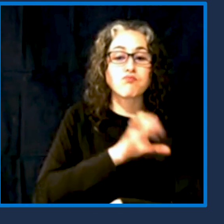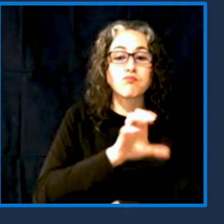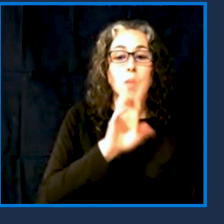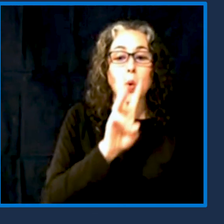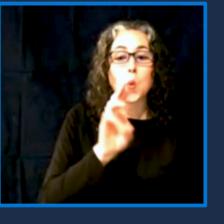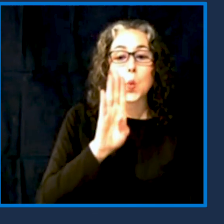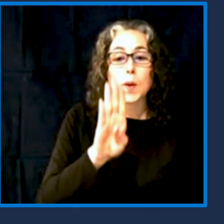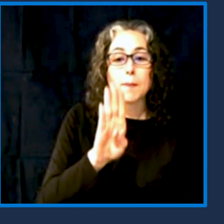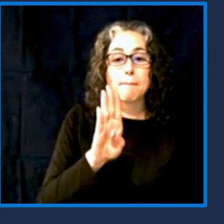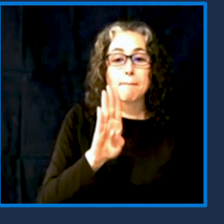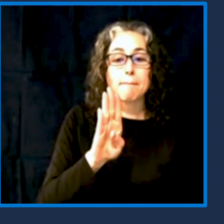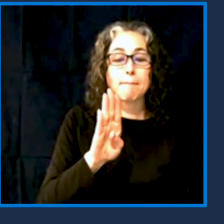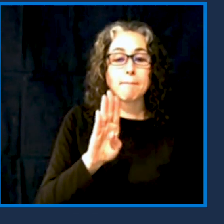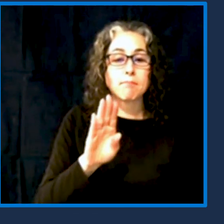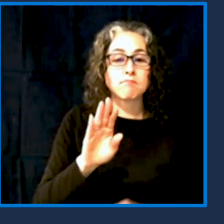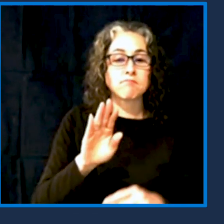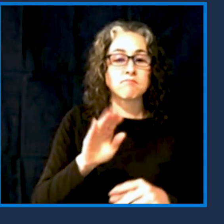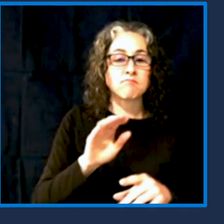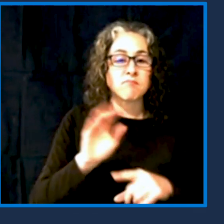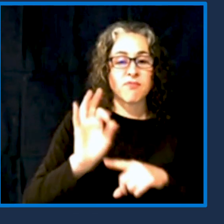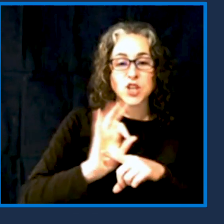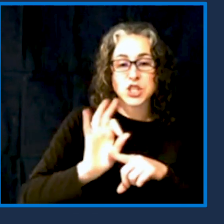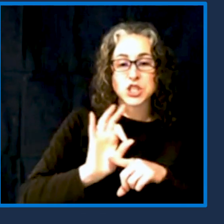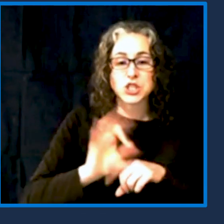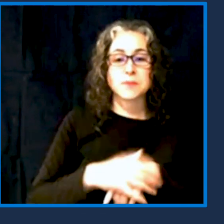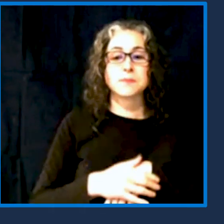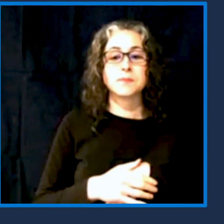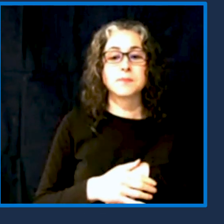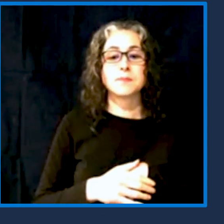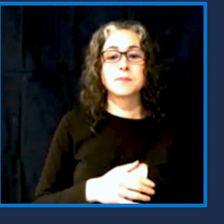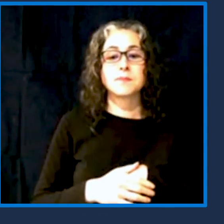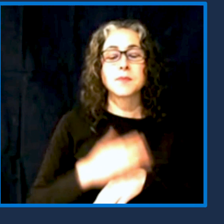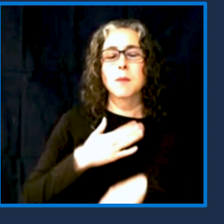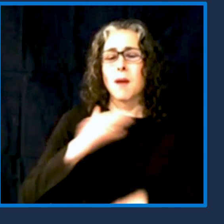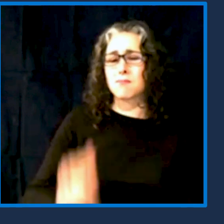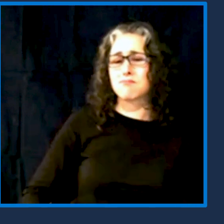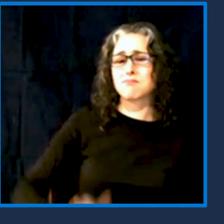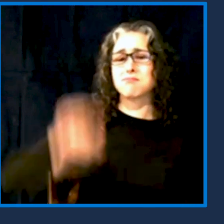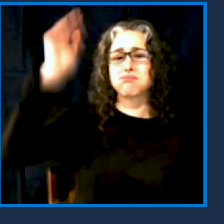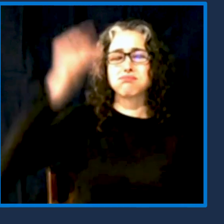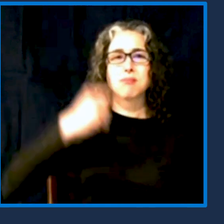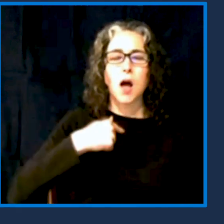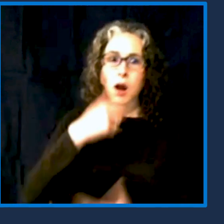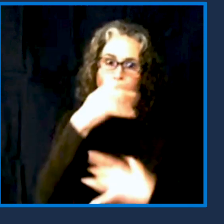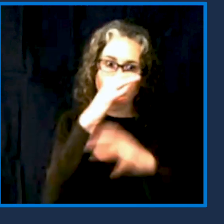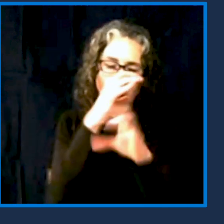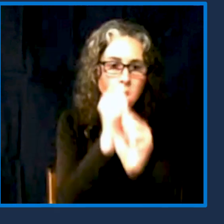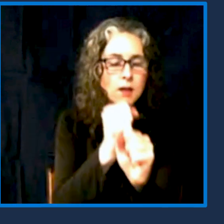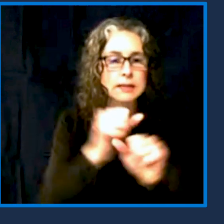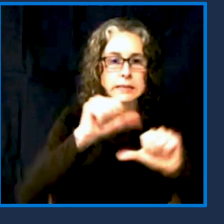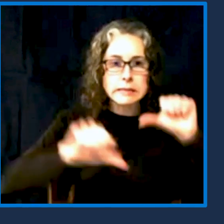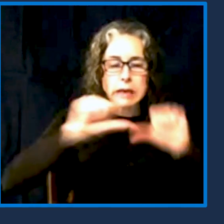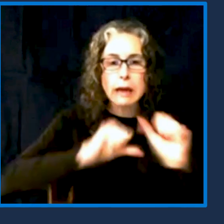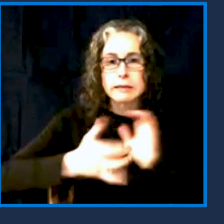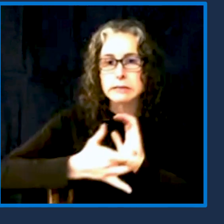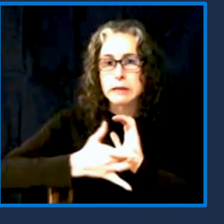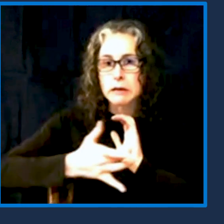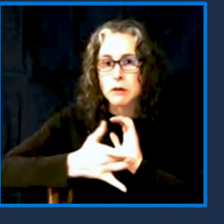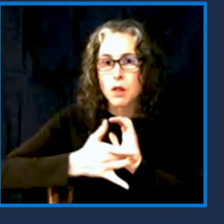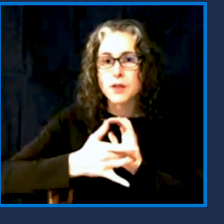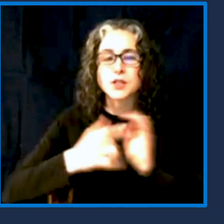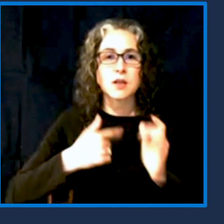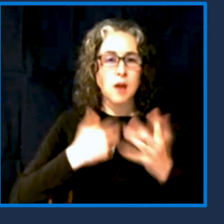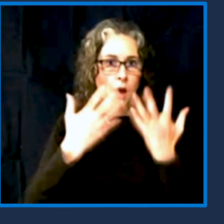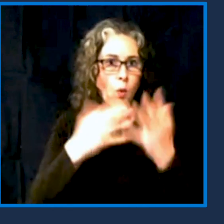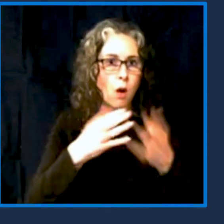notification. Coming to my story, from the very childhood, I have a deep interest in sciences and technology, and I decided I